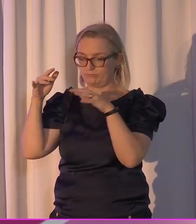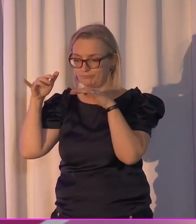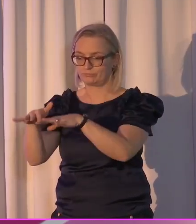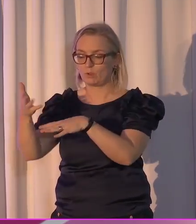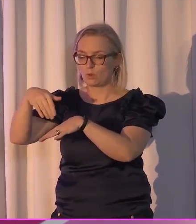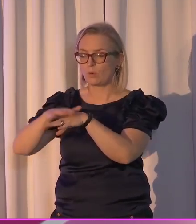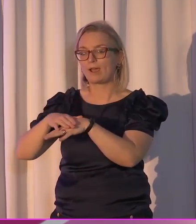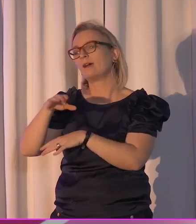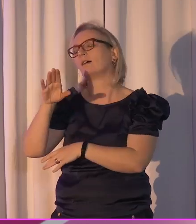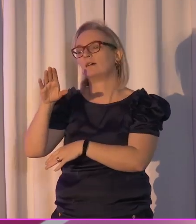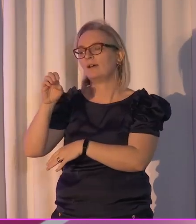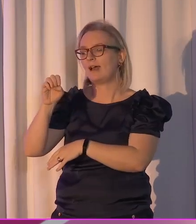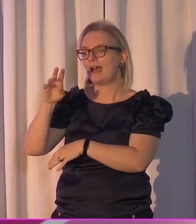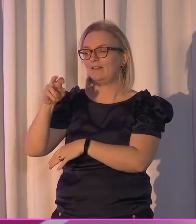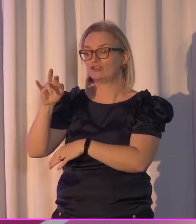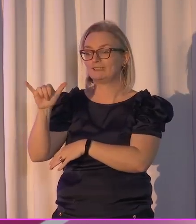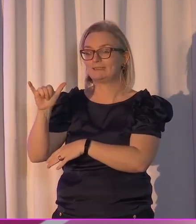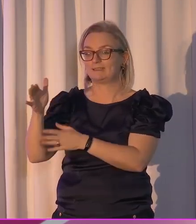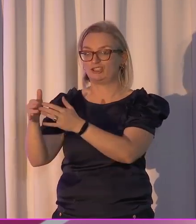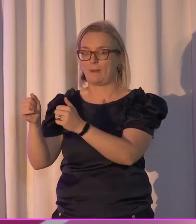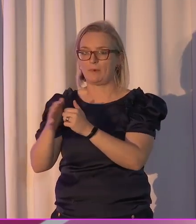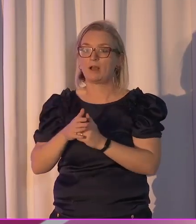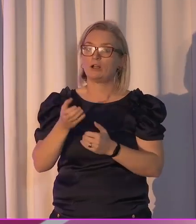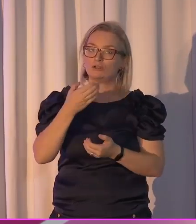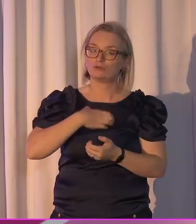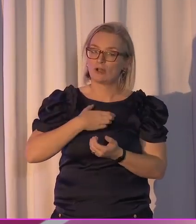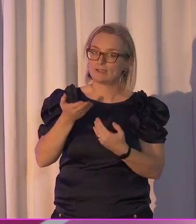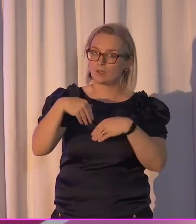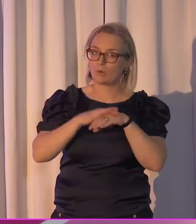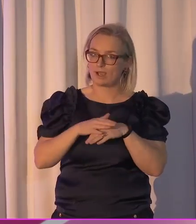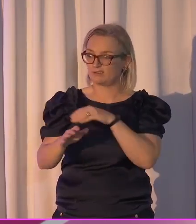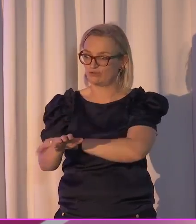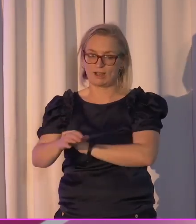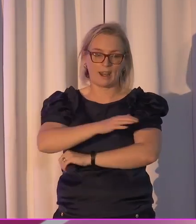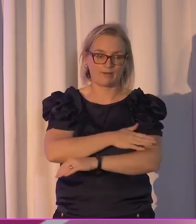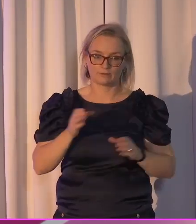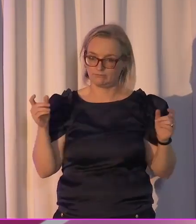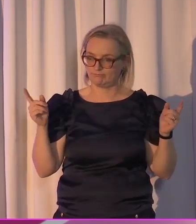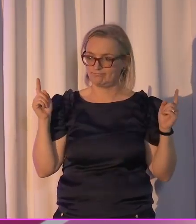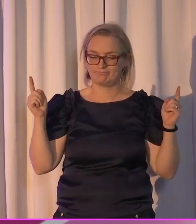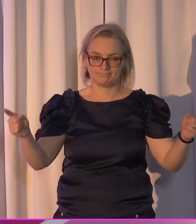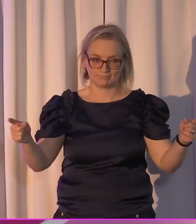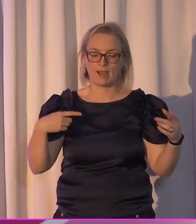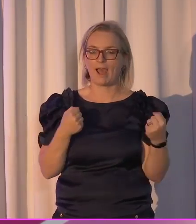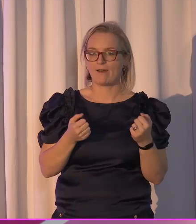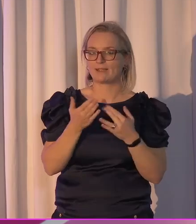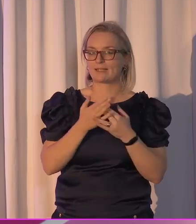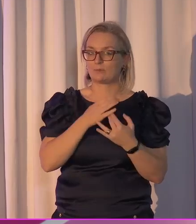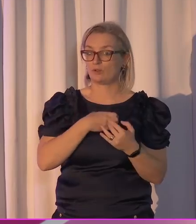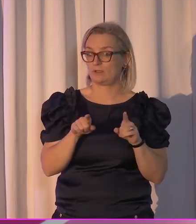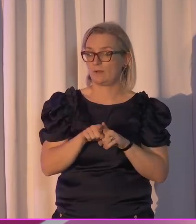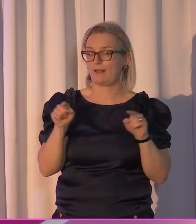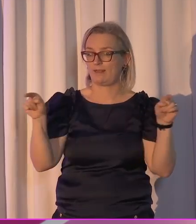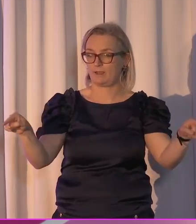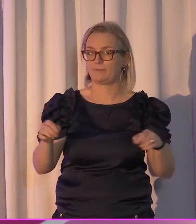toilets are located down the corridors, again on both my right and my left, and there's an accessible toilet in each section. We